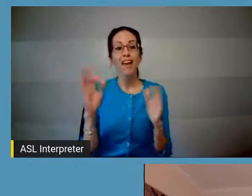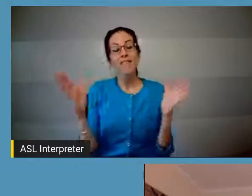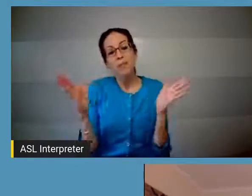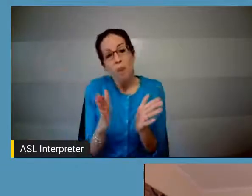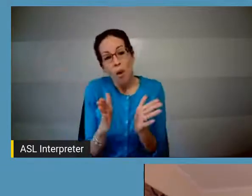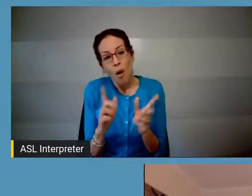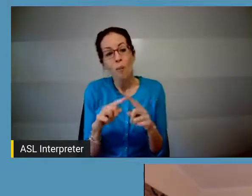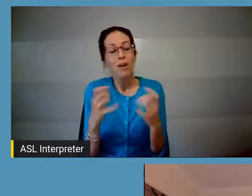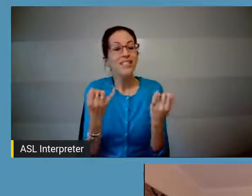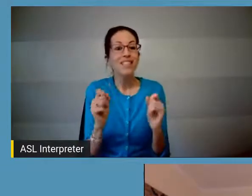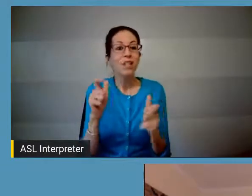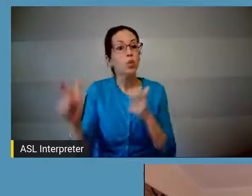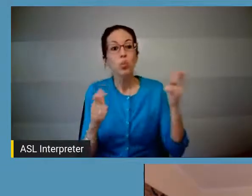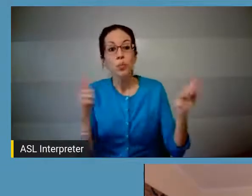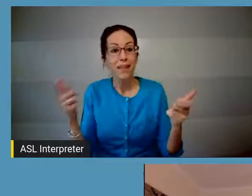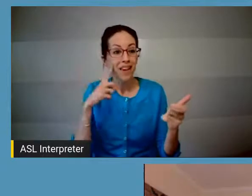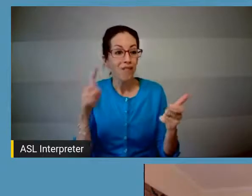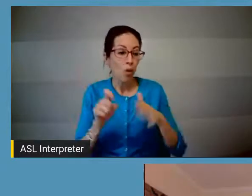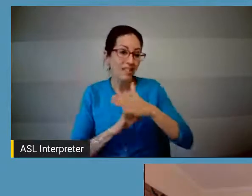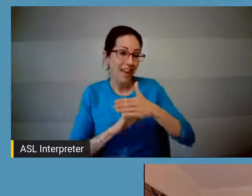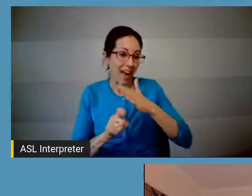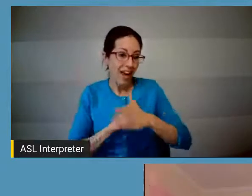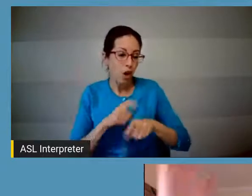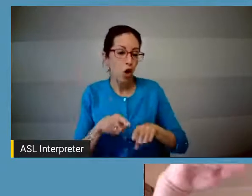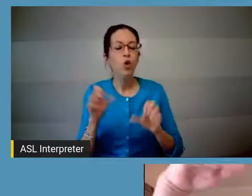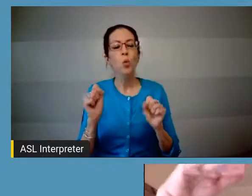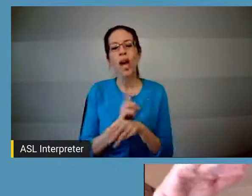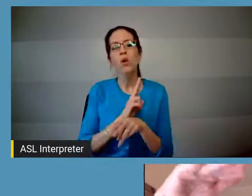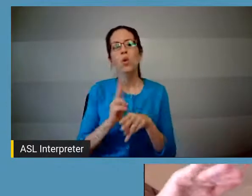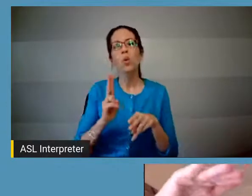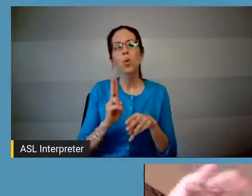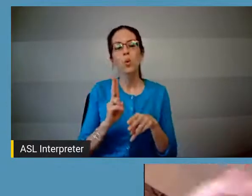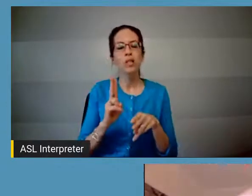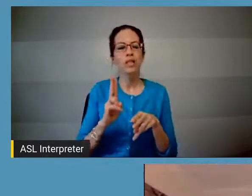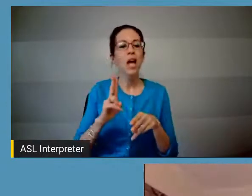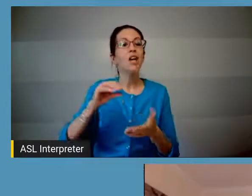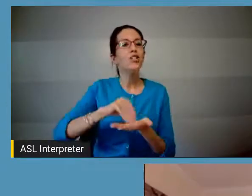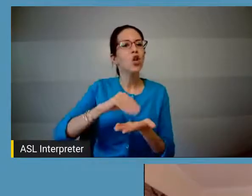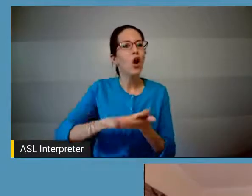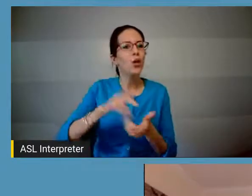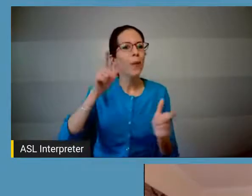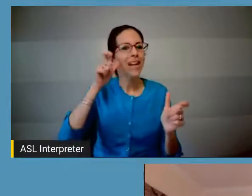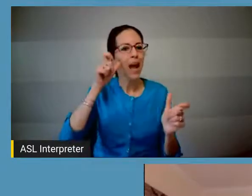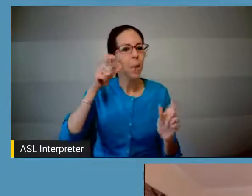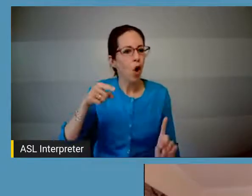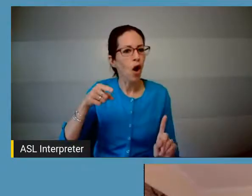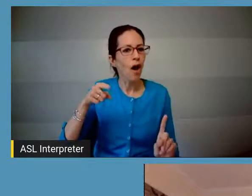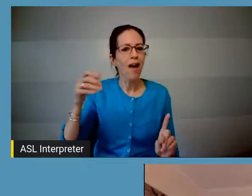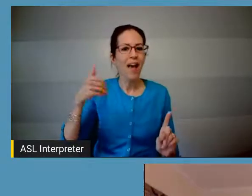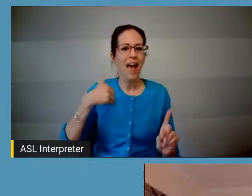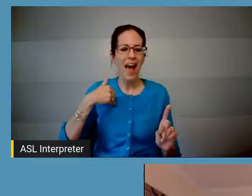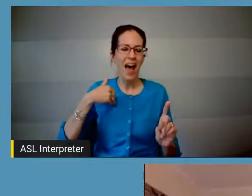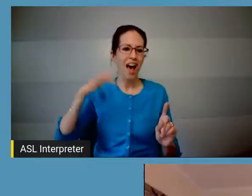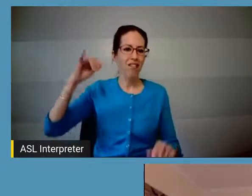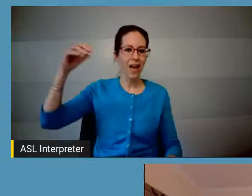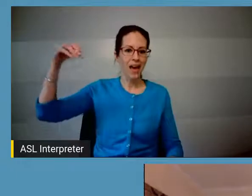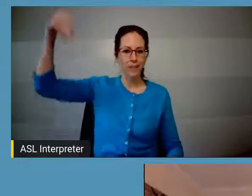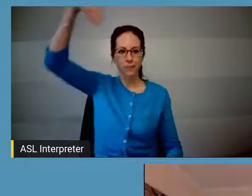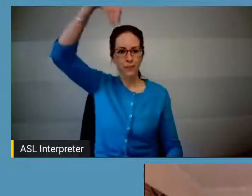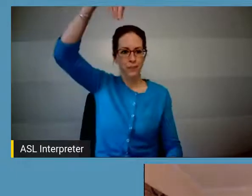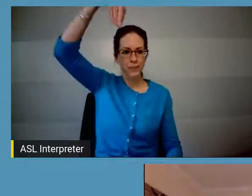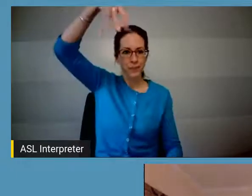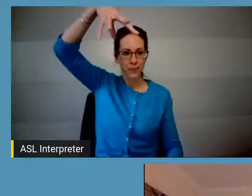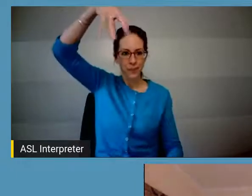a scanner bed, you can use an overhead document camera, which has sort of a little setup like this where the camera is facing